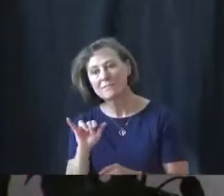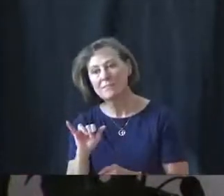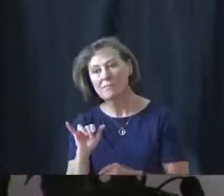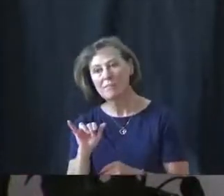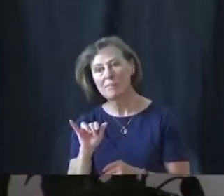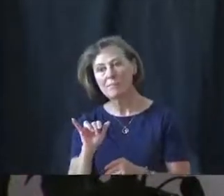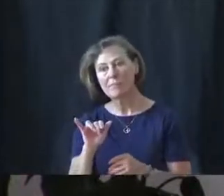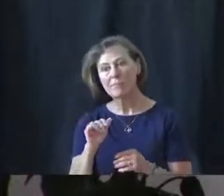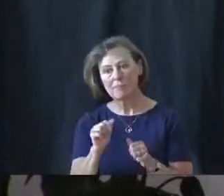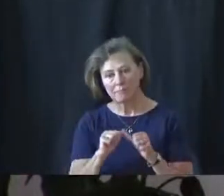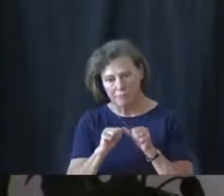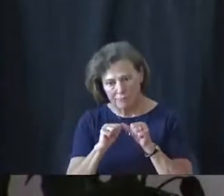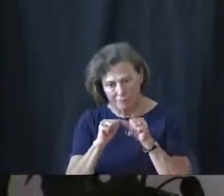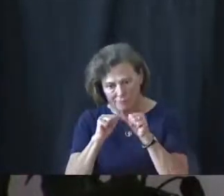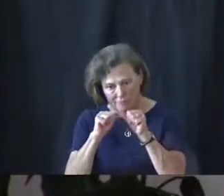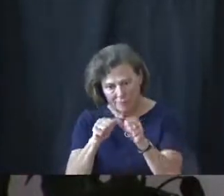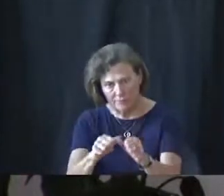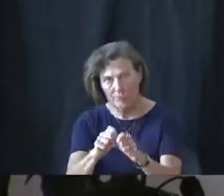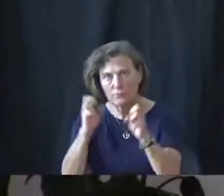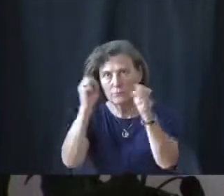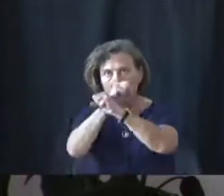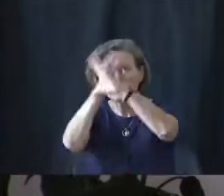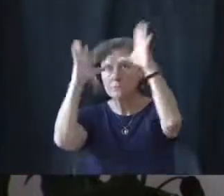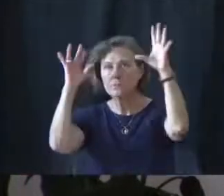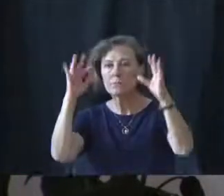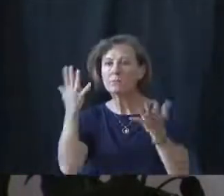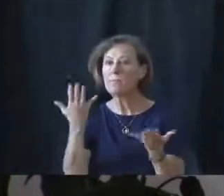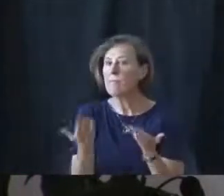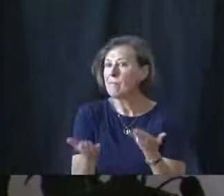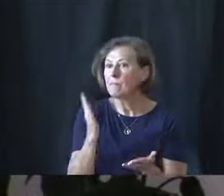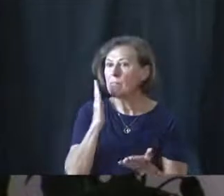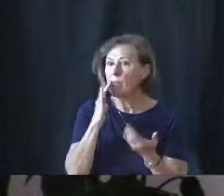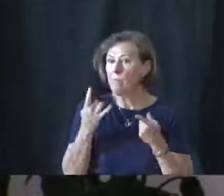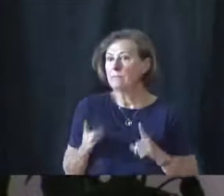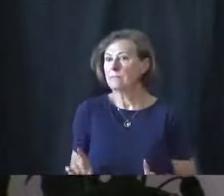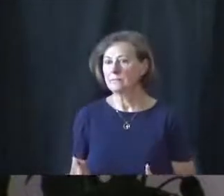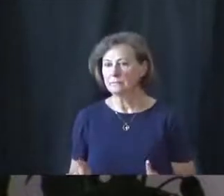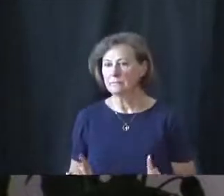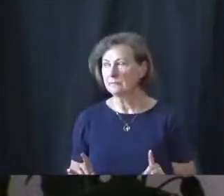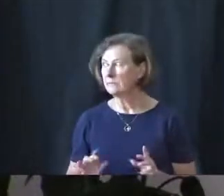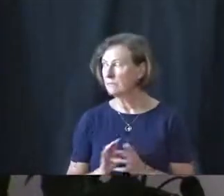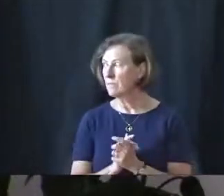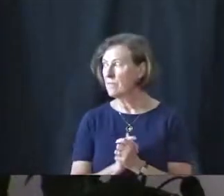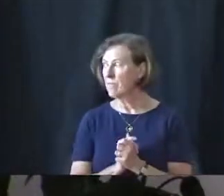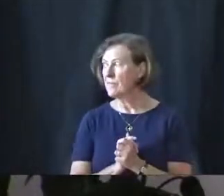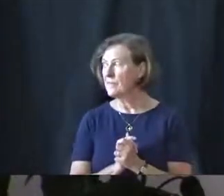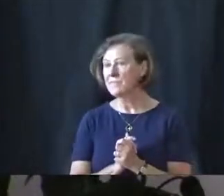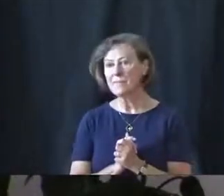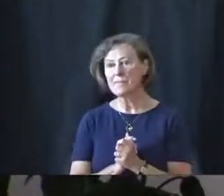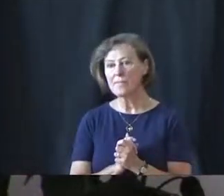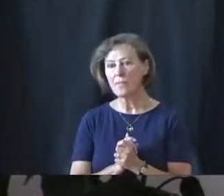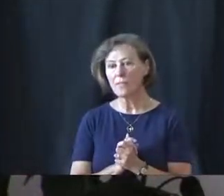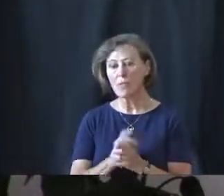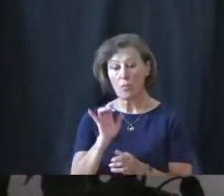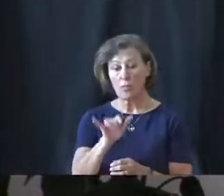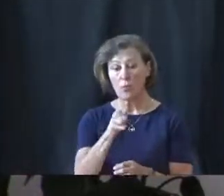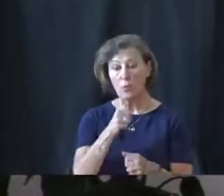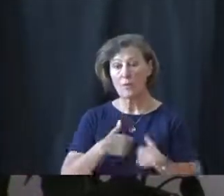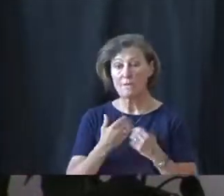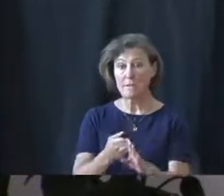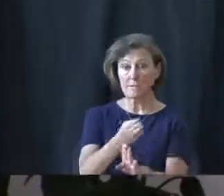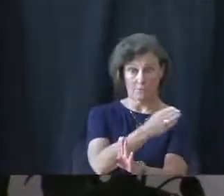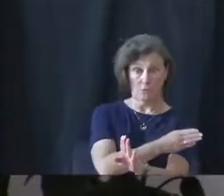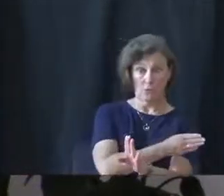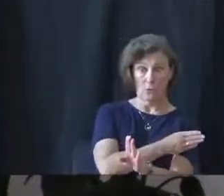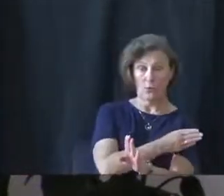drawn on by the vision of what might come to be. Those who lived before us, who